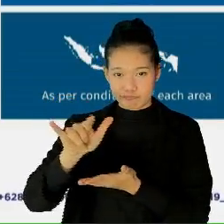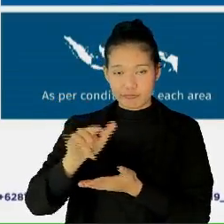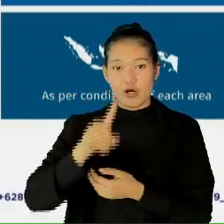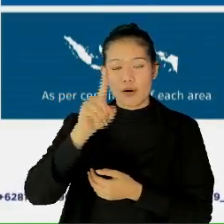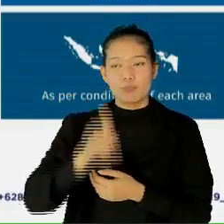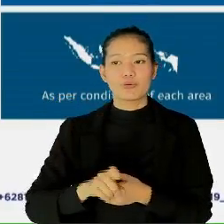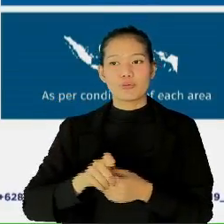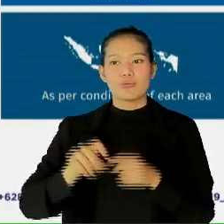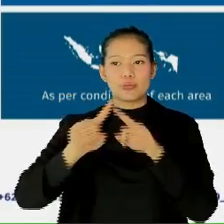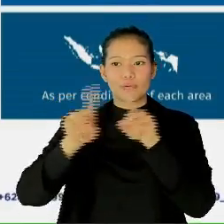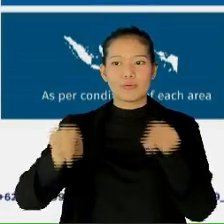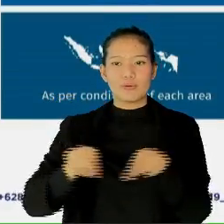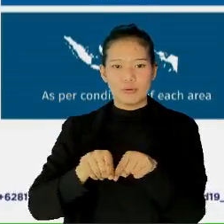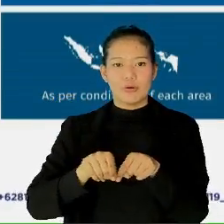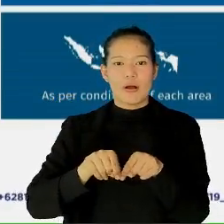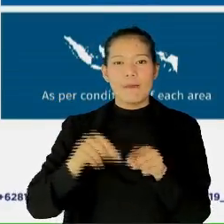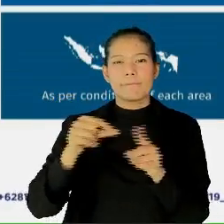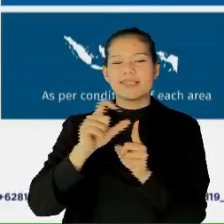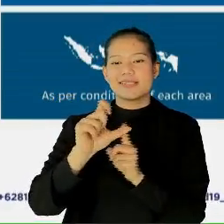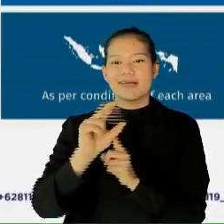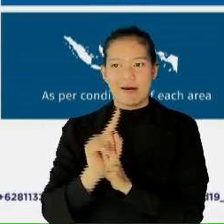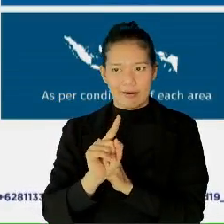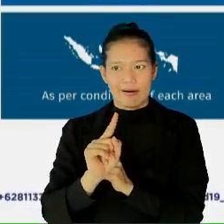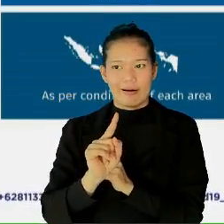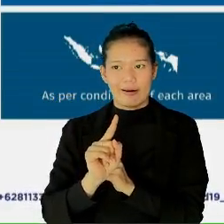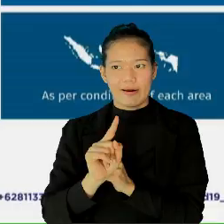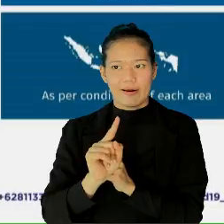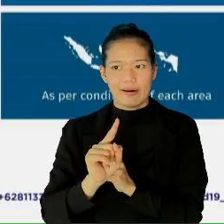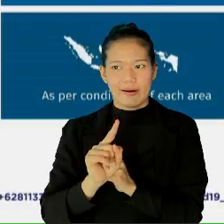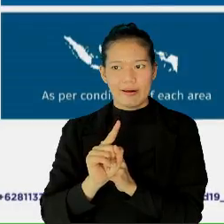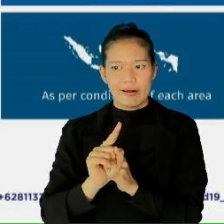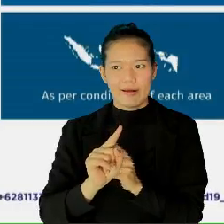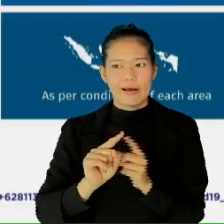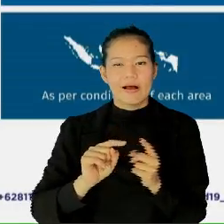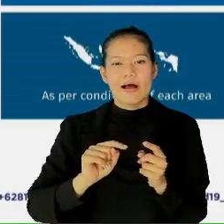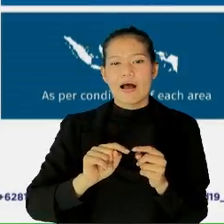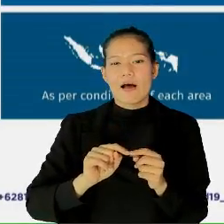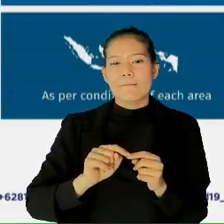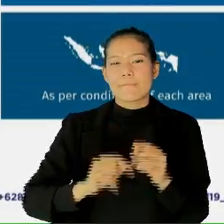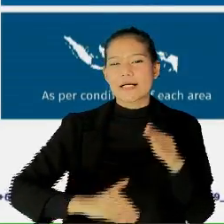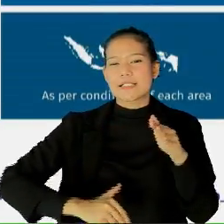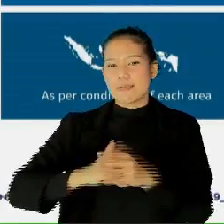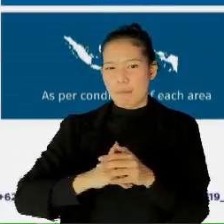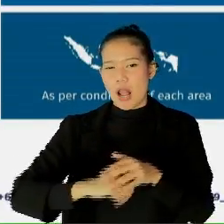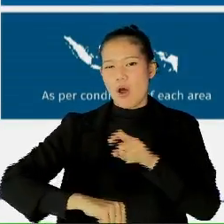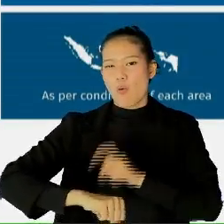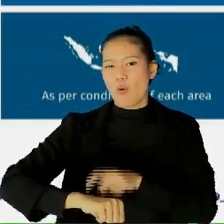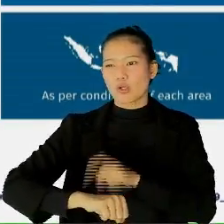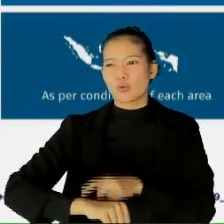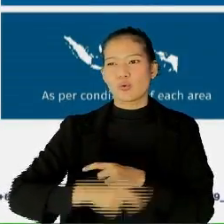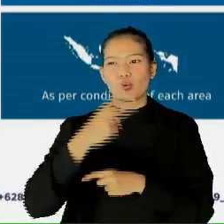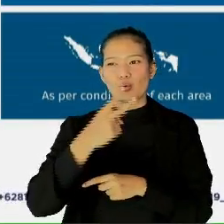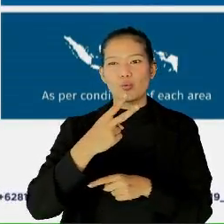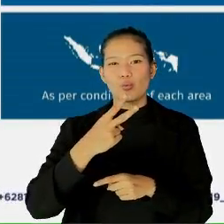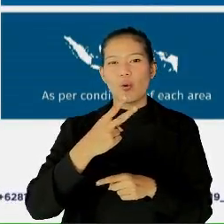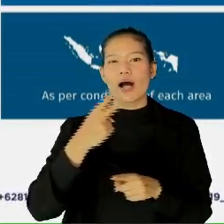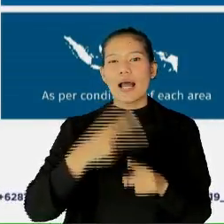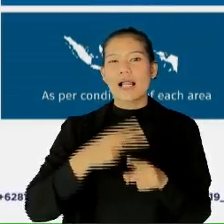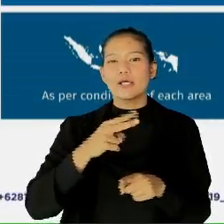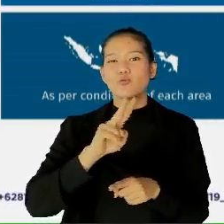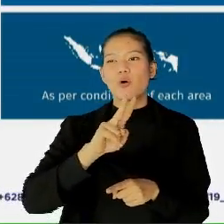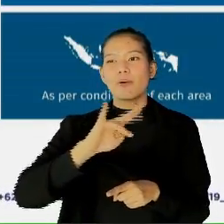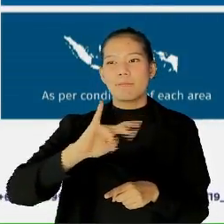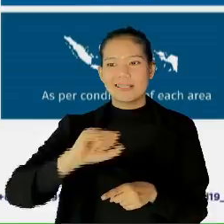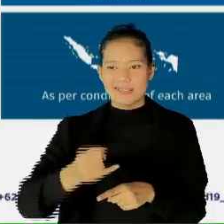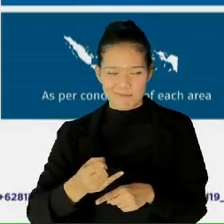provide negative RT-PCR result with sample taken maximum 2 times 24 hours